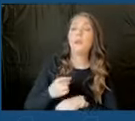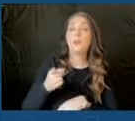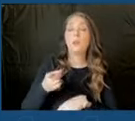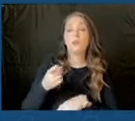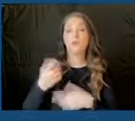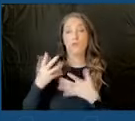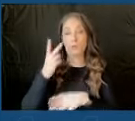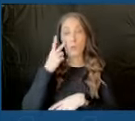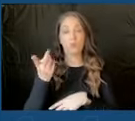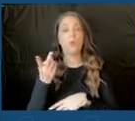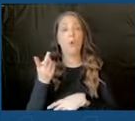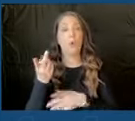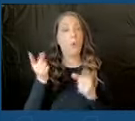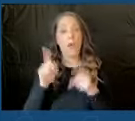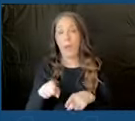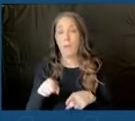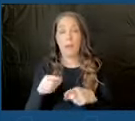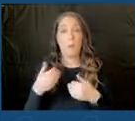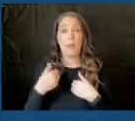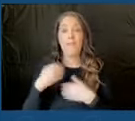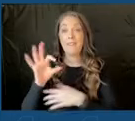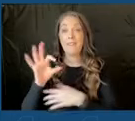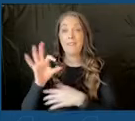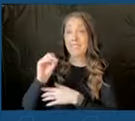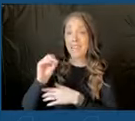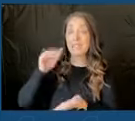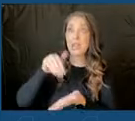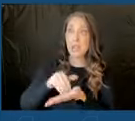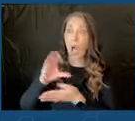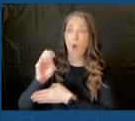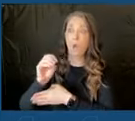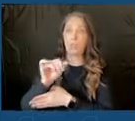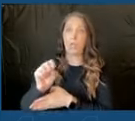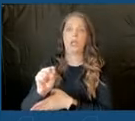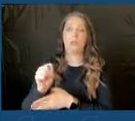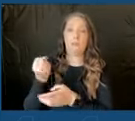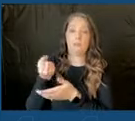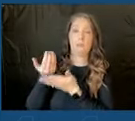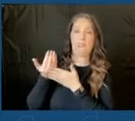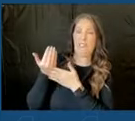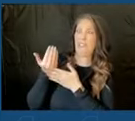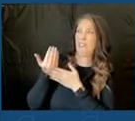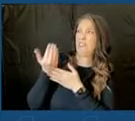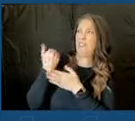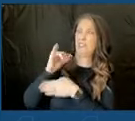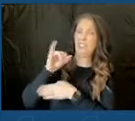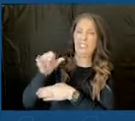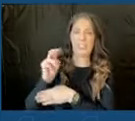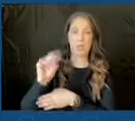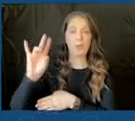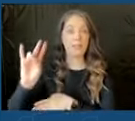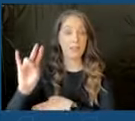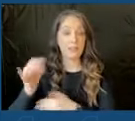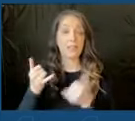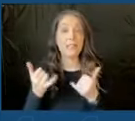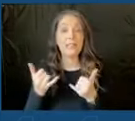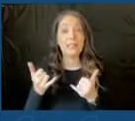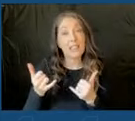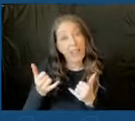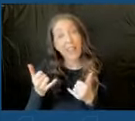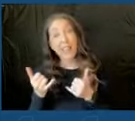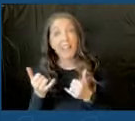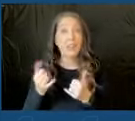had literally 90,000 cases back on January 7th. Today, our seven-day average is about